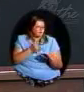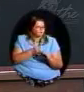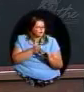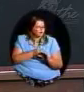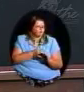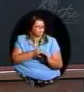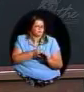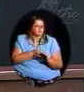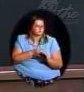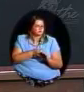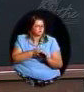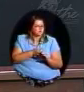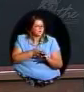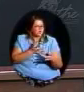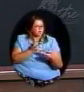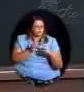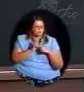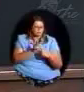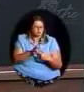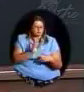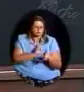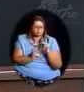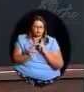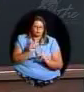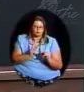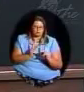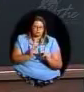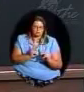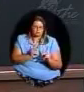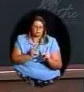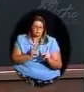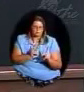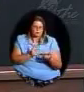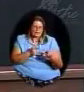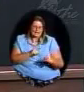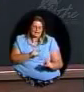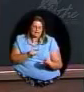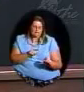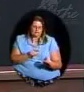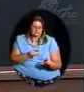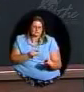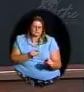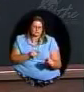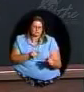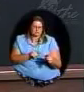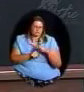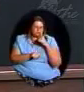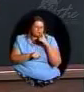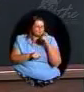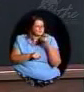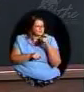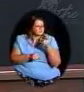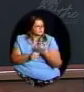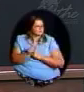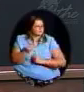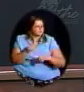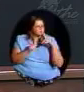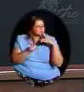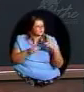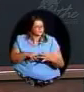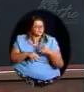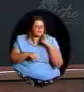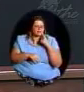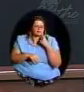when we can actually, I think, show people what's behind each decision, that I think that